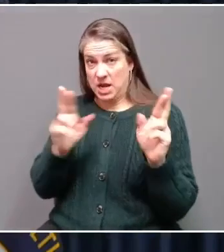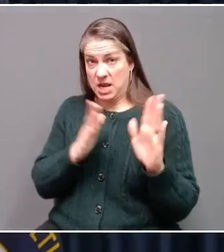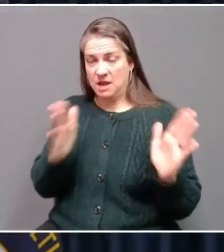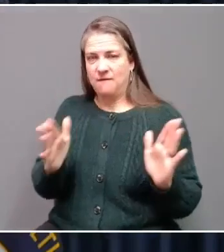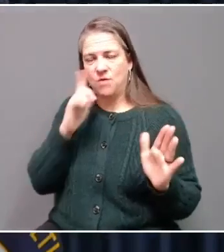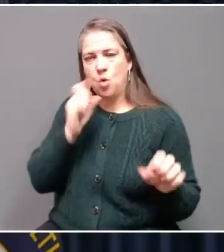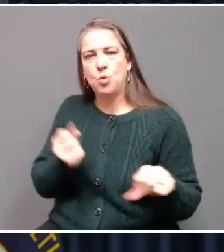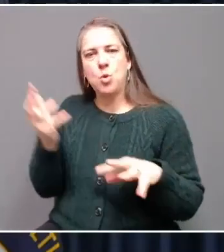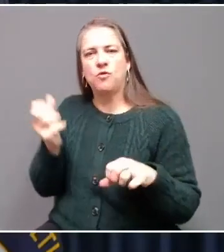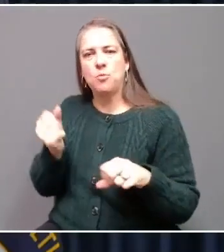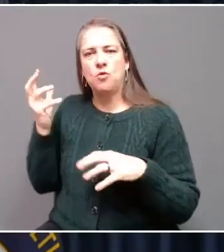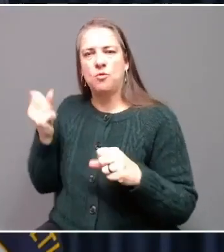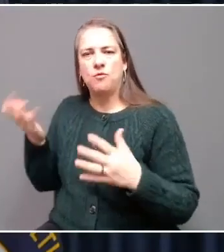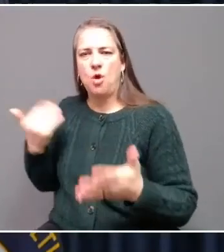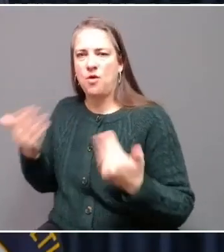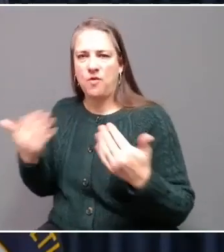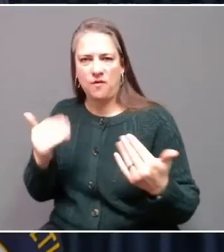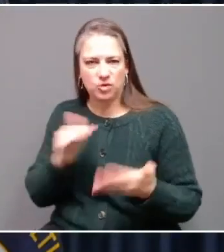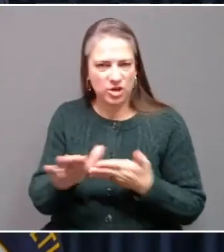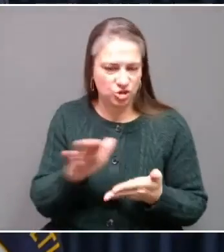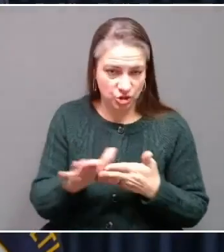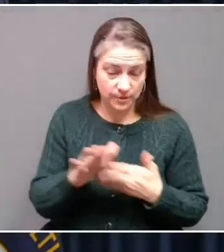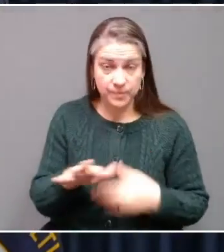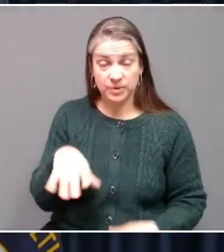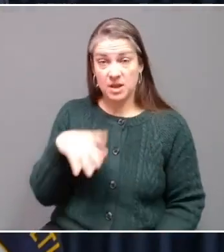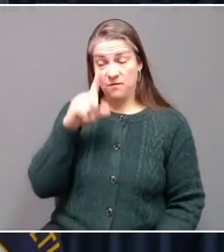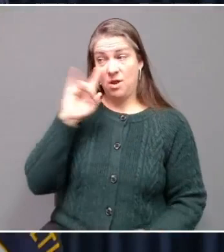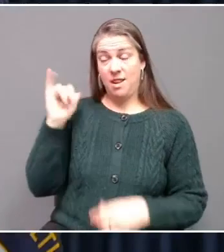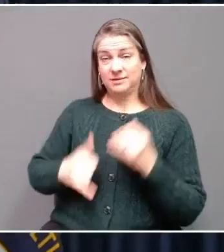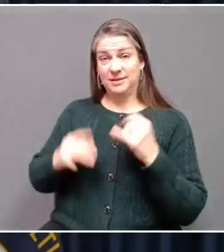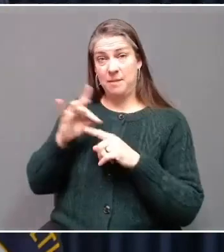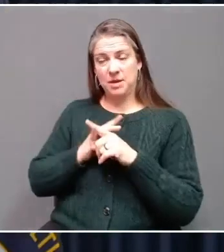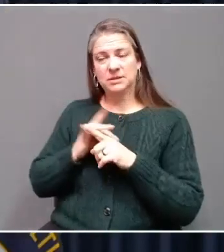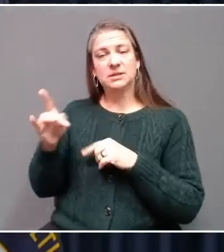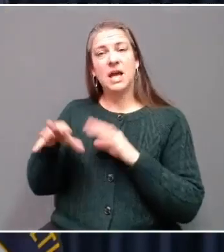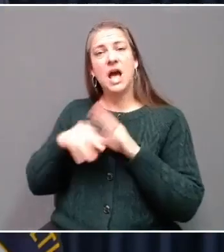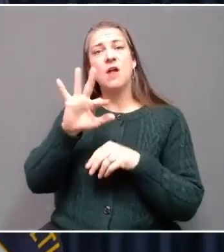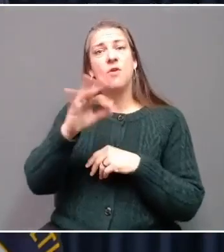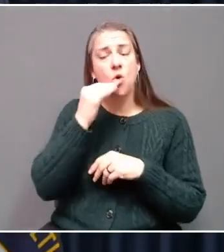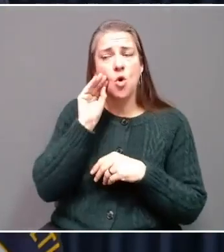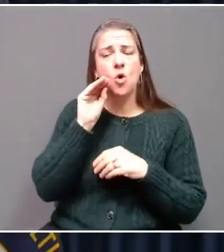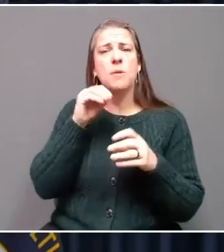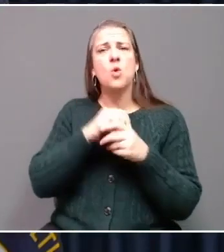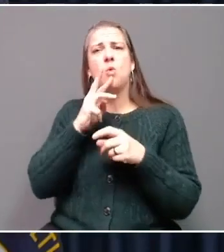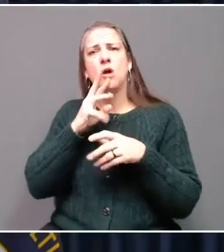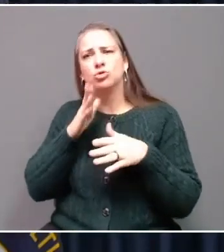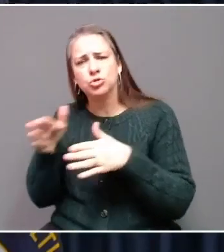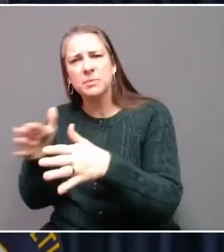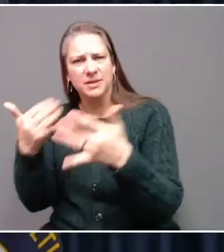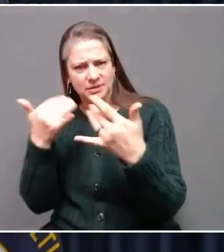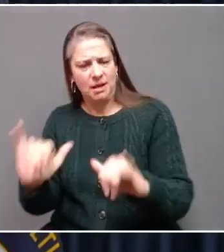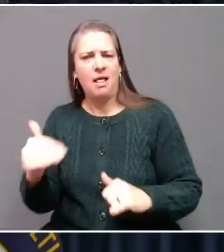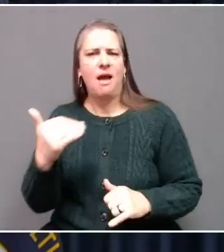While significant progress has been made over the last 8 months to collect debris outside homes and inside streams, we know there is still debris on